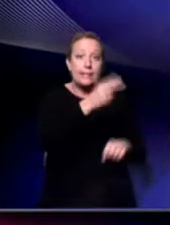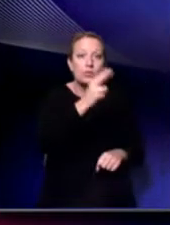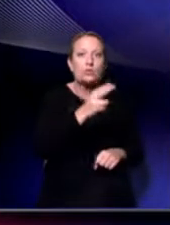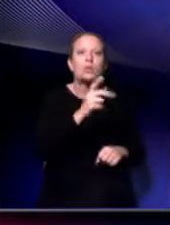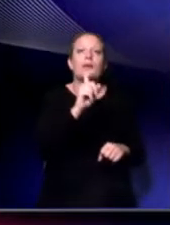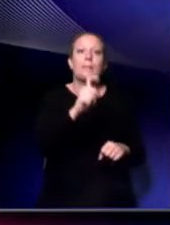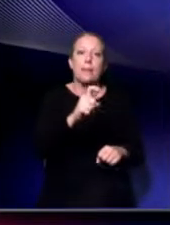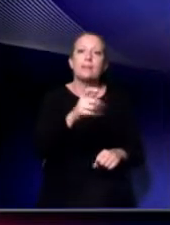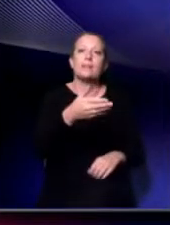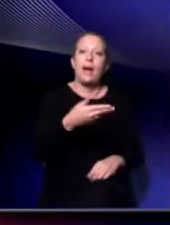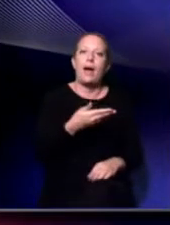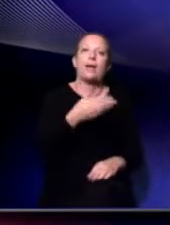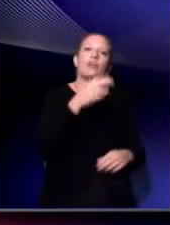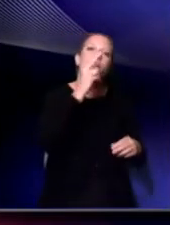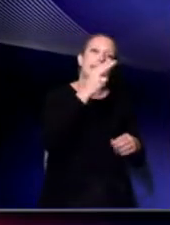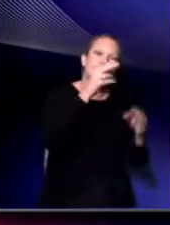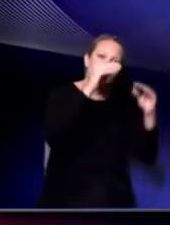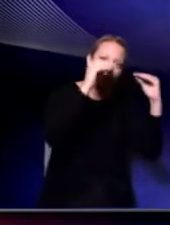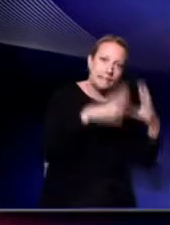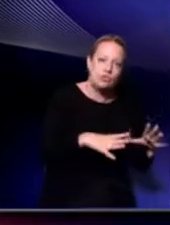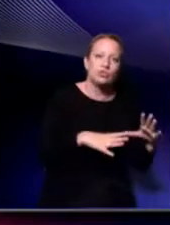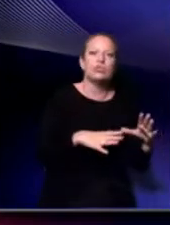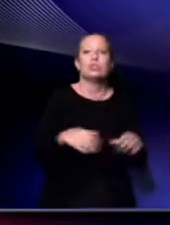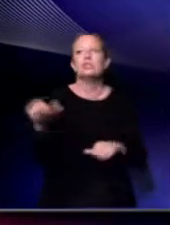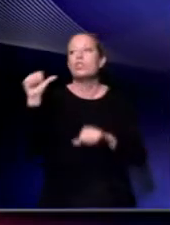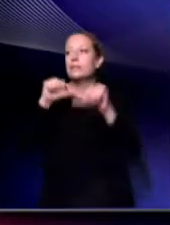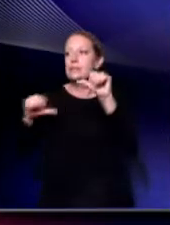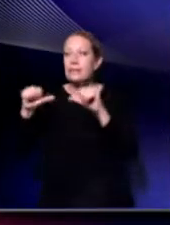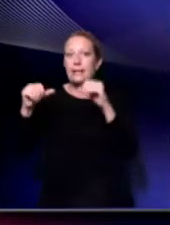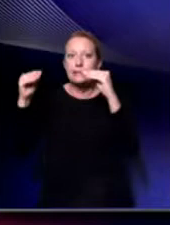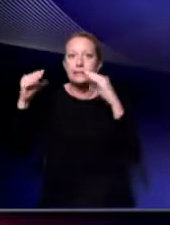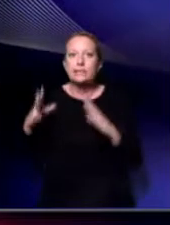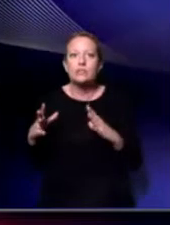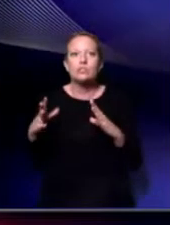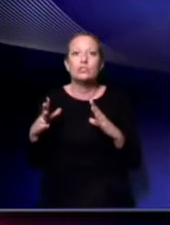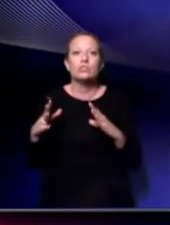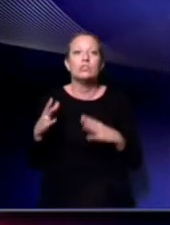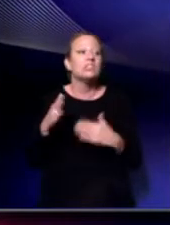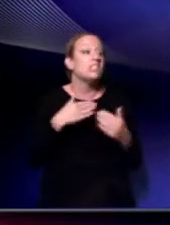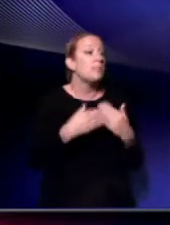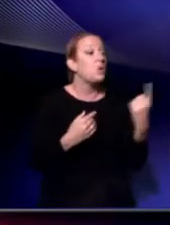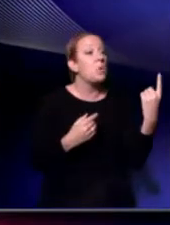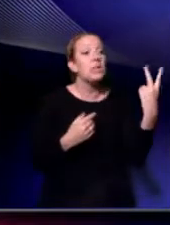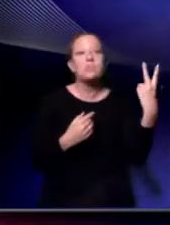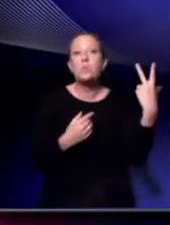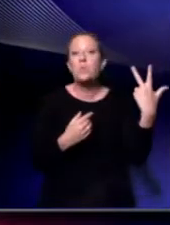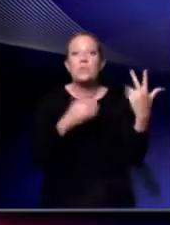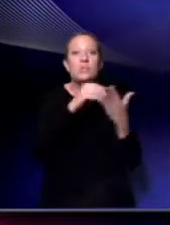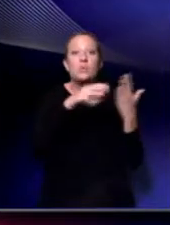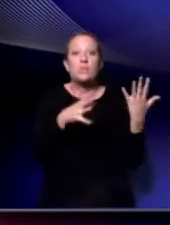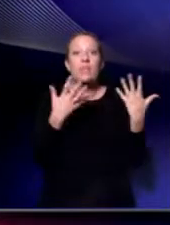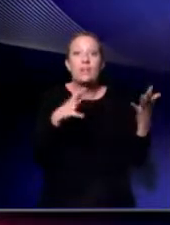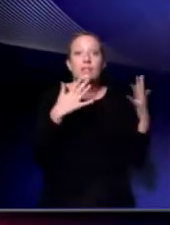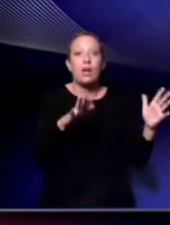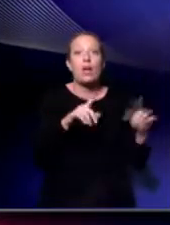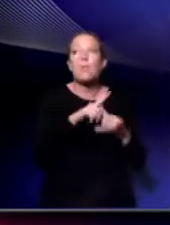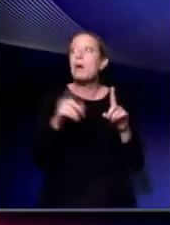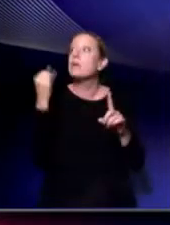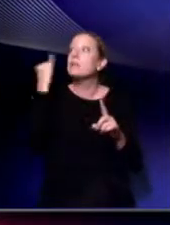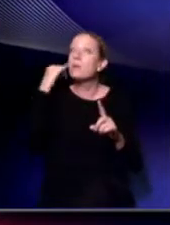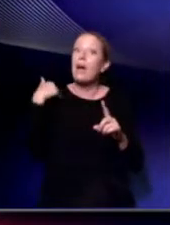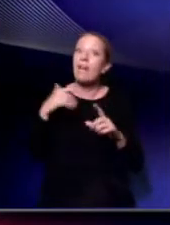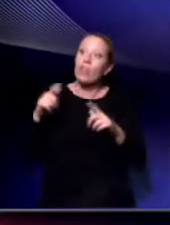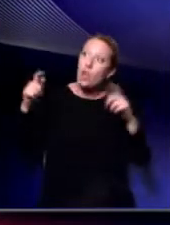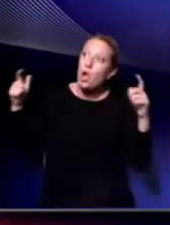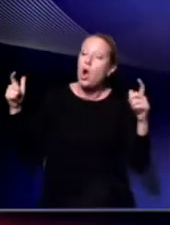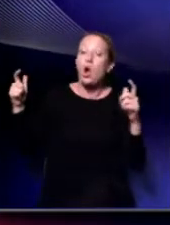have to have a science teacher. Even if you only have one or two kids for that, whereas if you have a school and you have a number of kids,